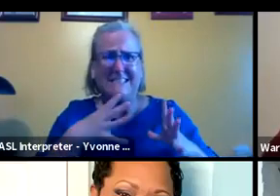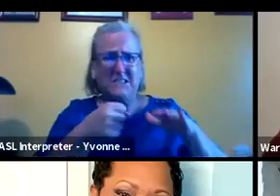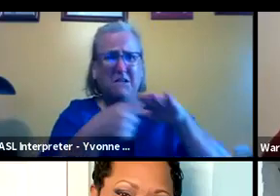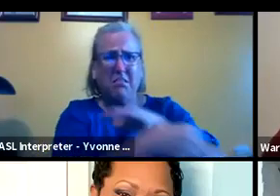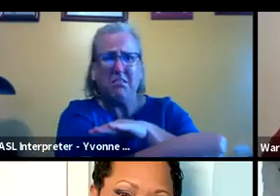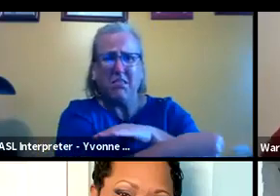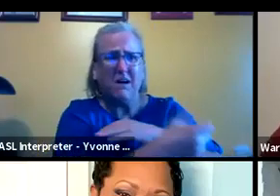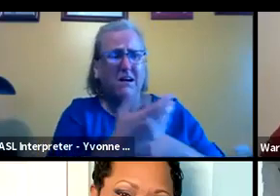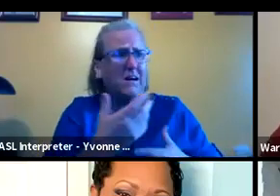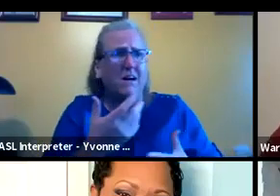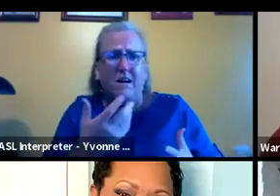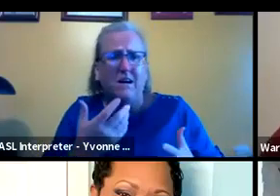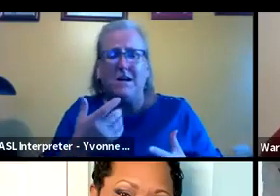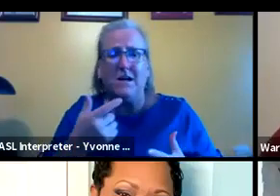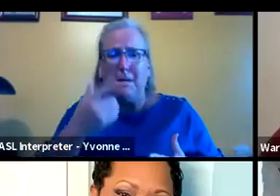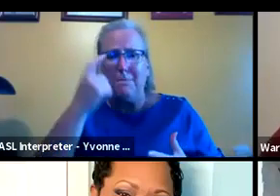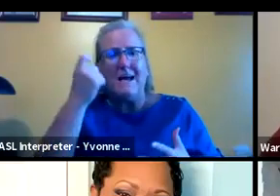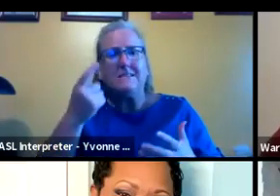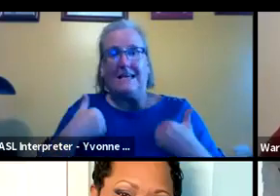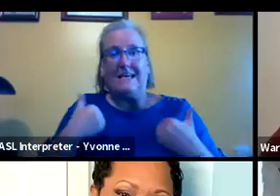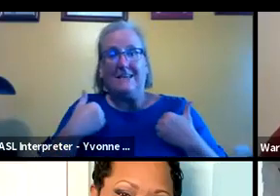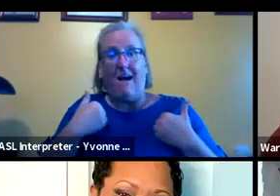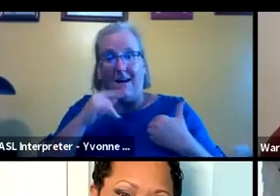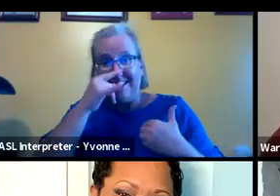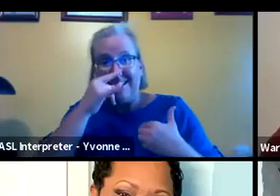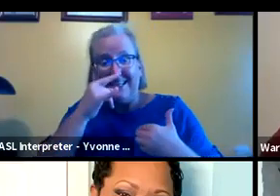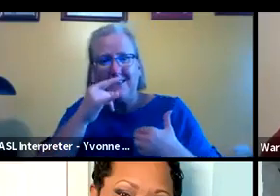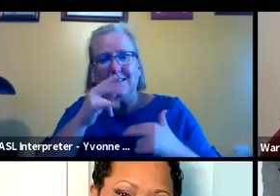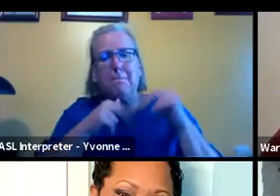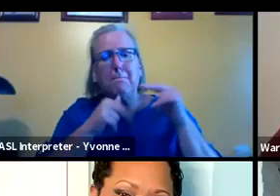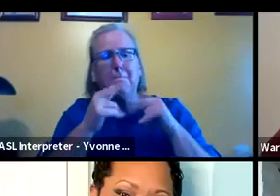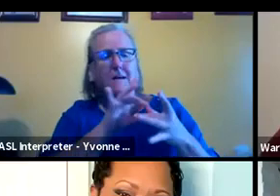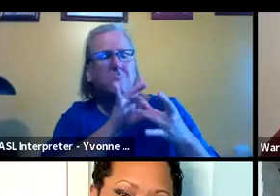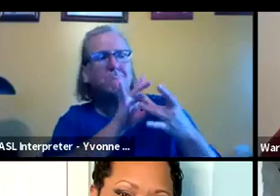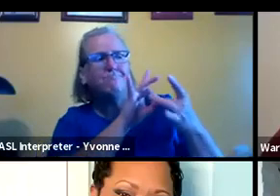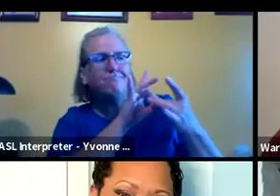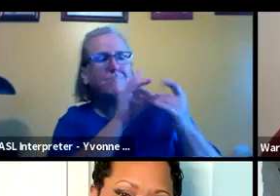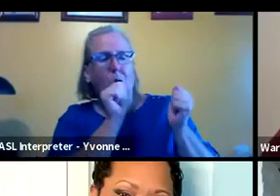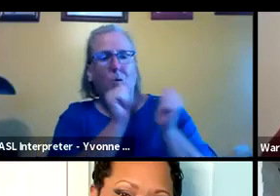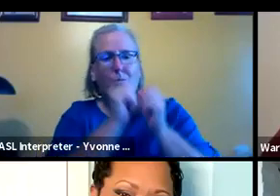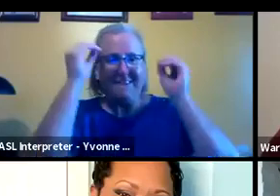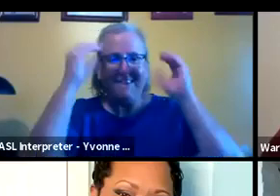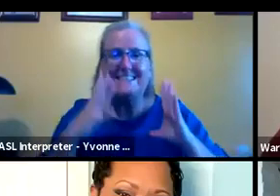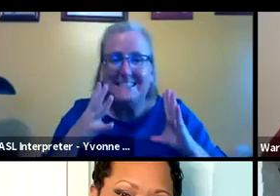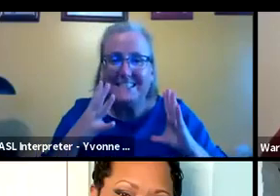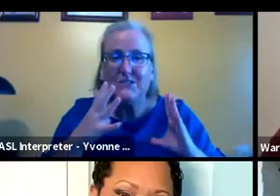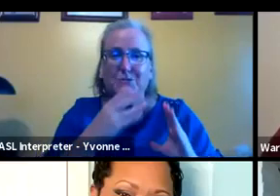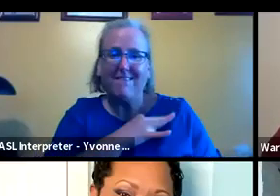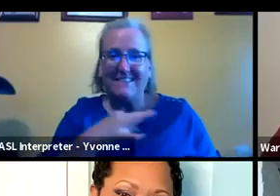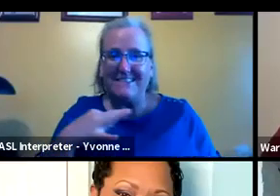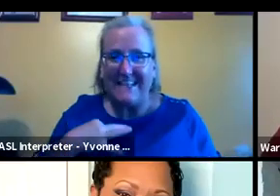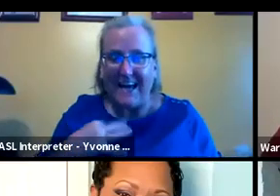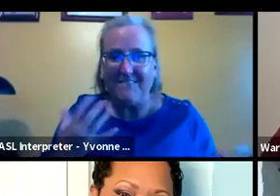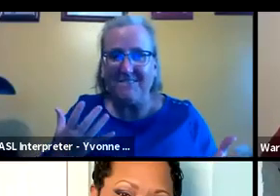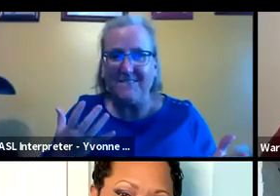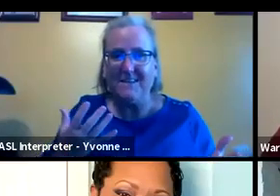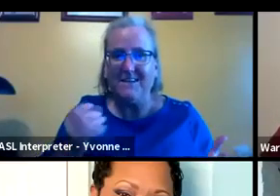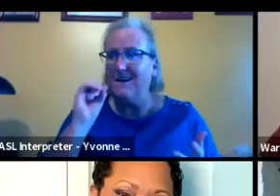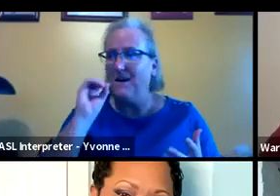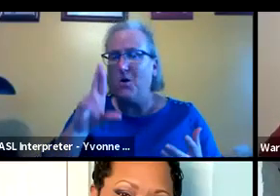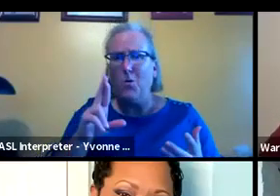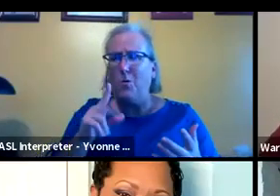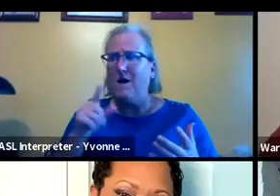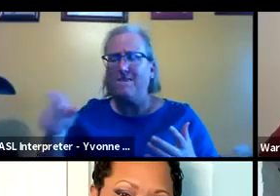of our youngest students build a special rapport with their class. Having to deal with the sickness they don't fully understand or the death of a person